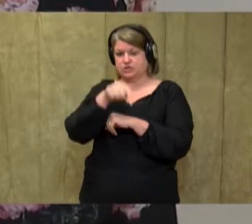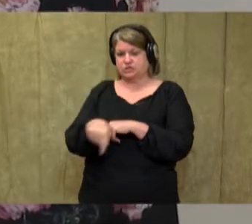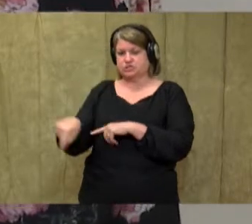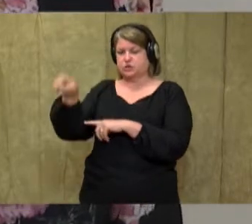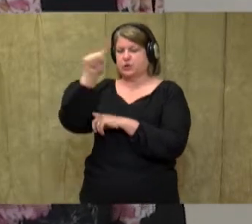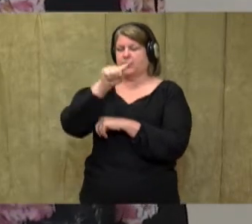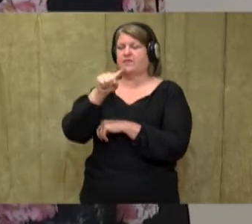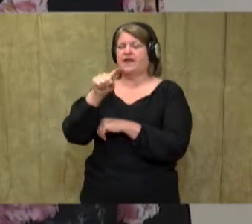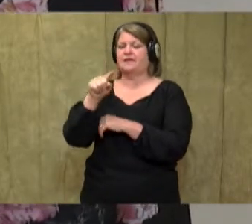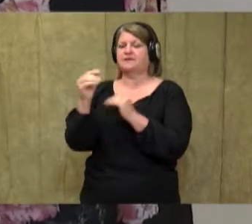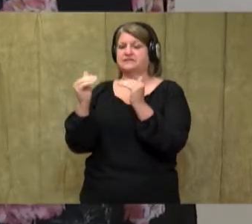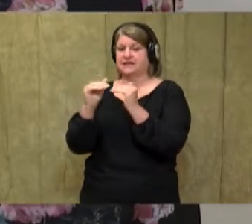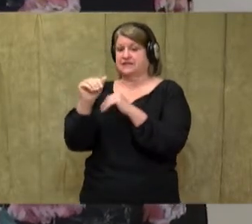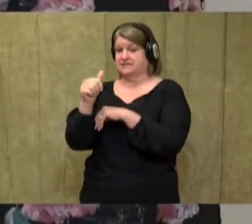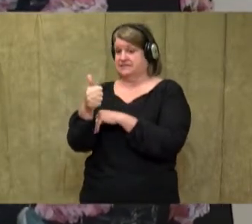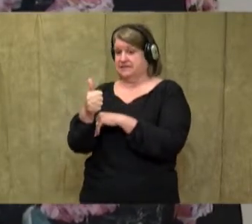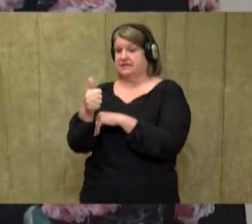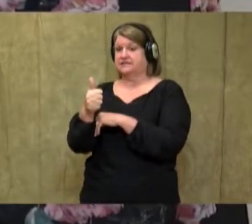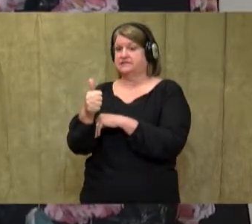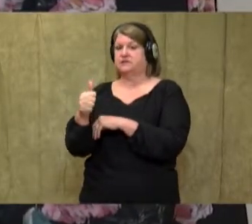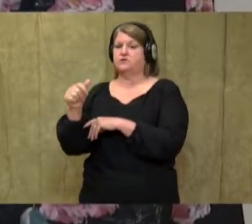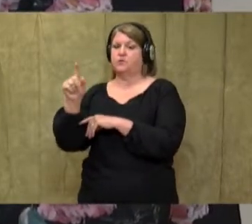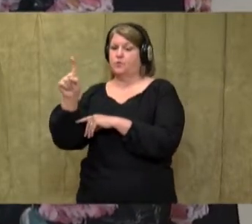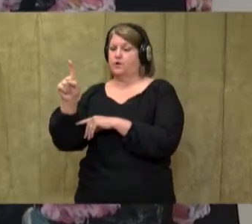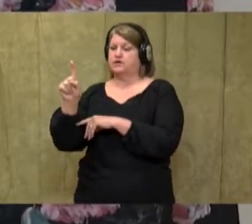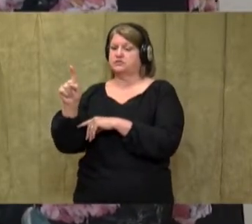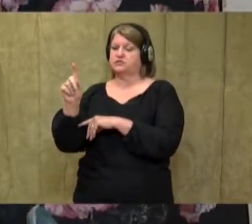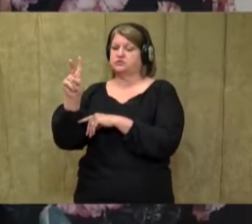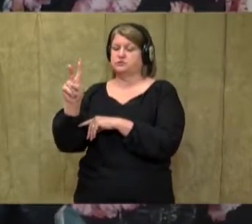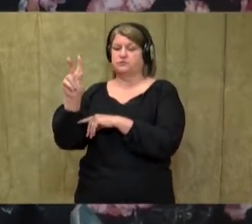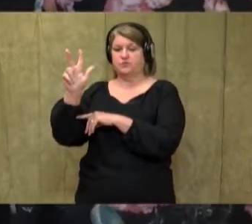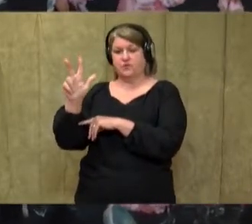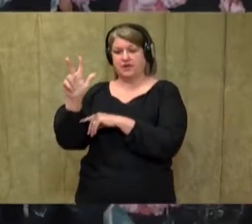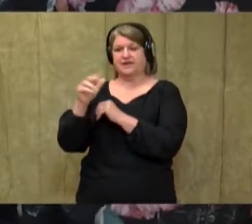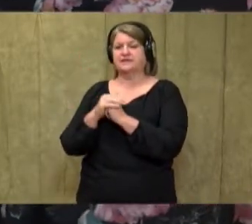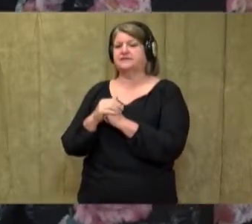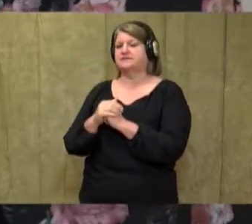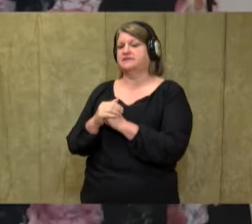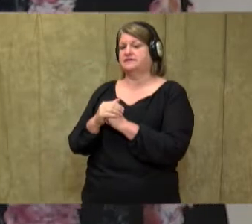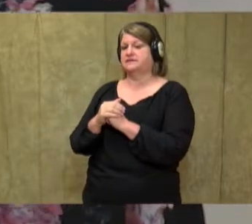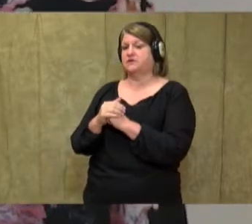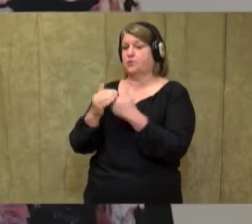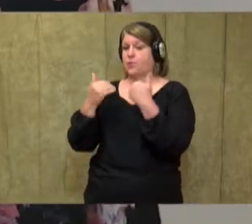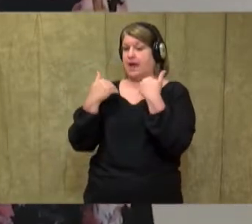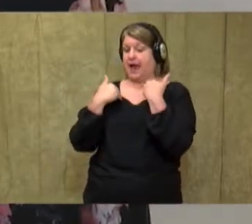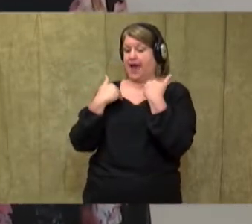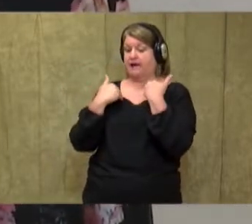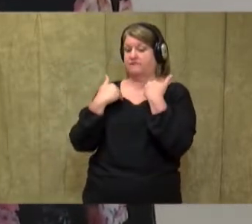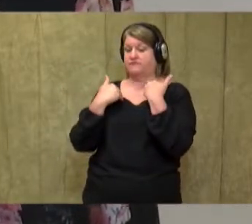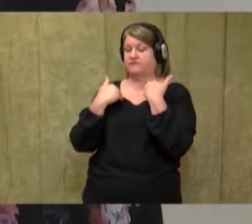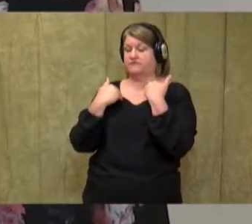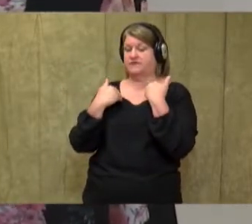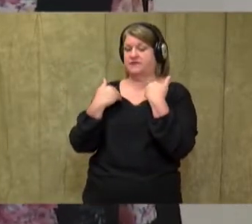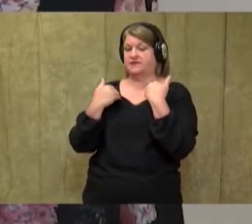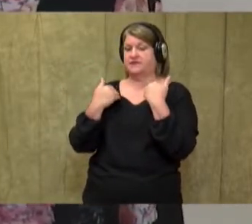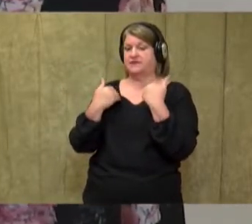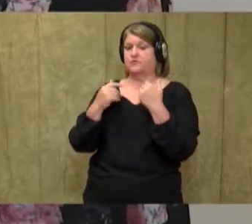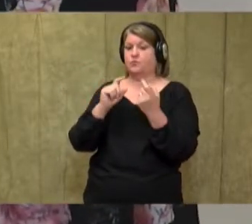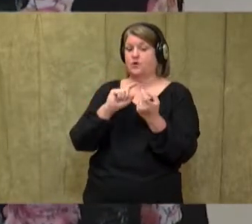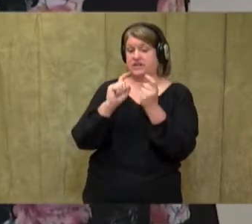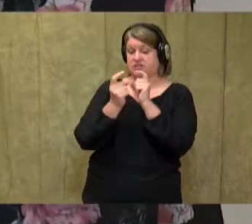there's 10. 1, 2, 3. So we have, now we can change